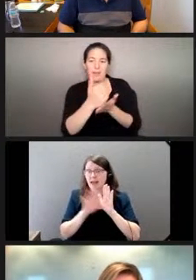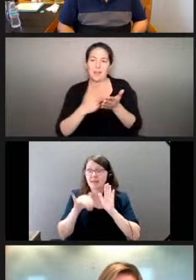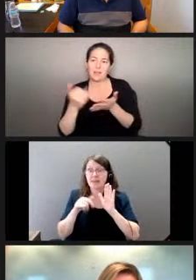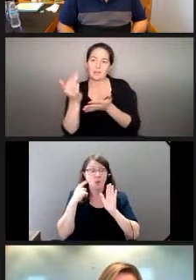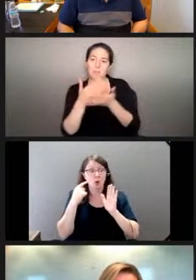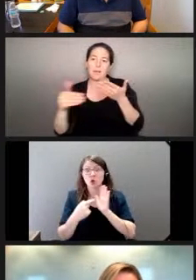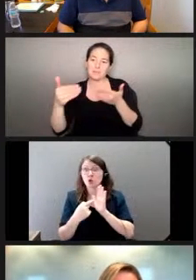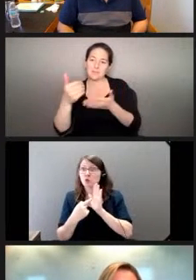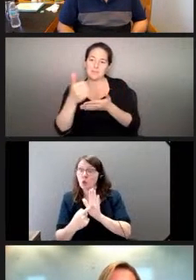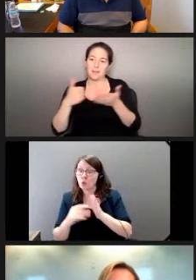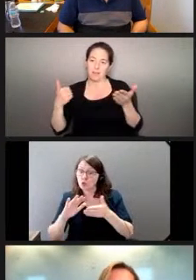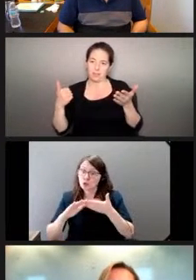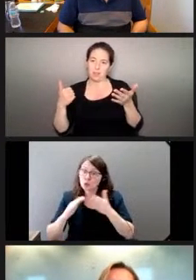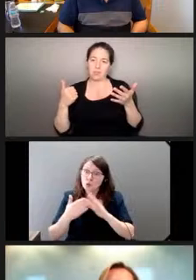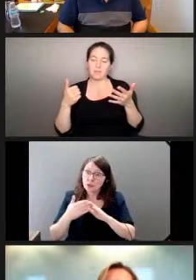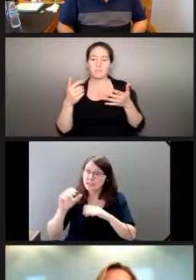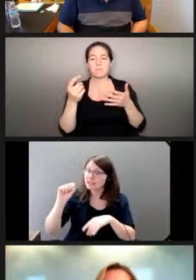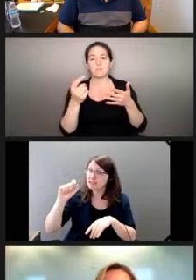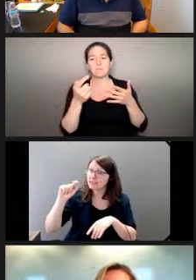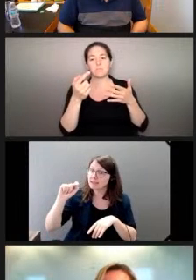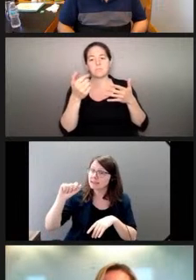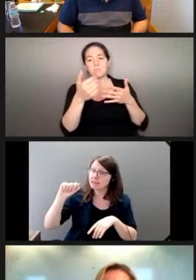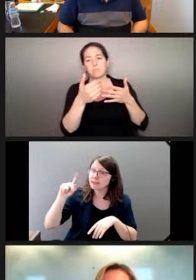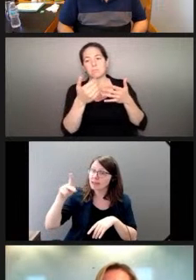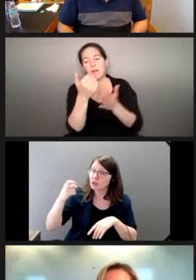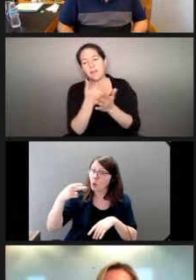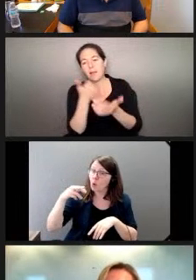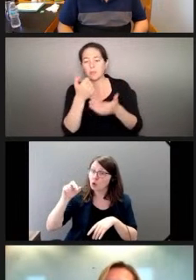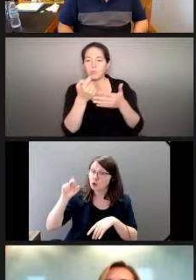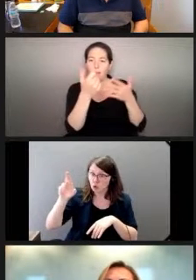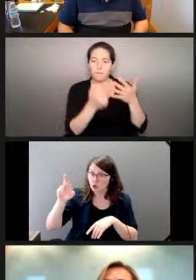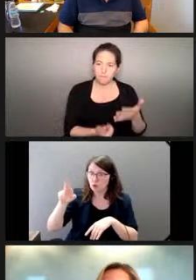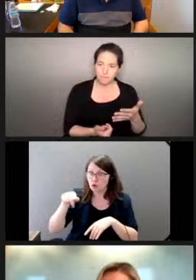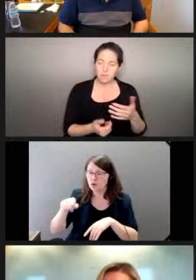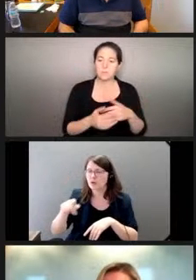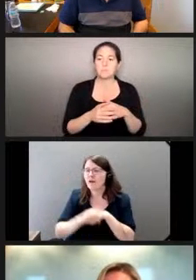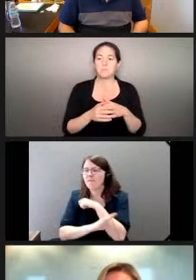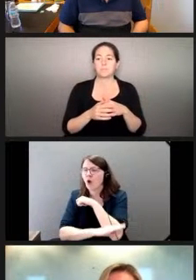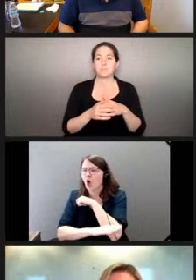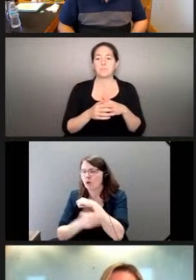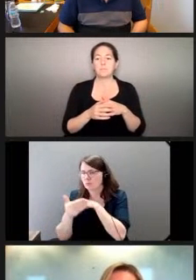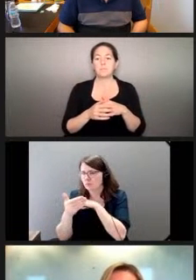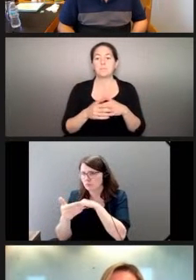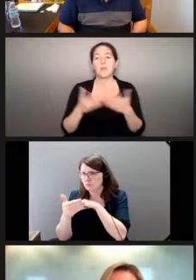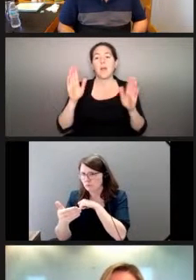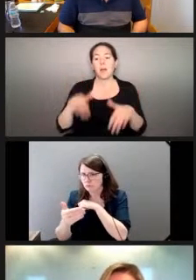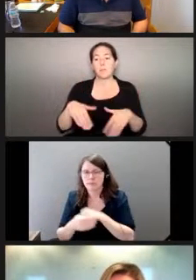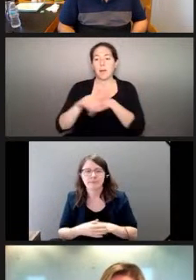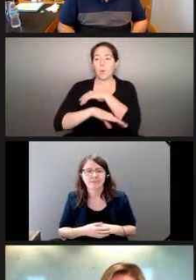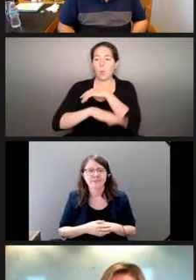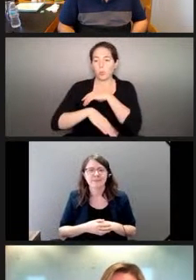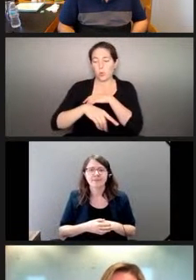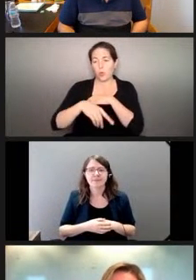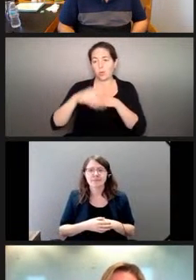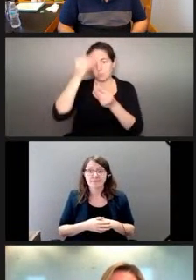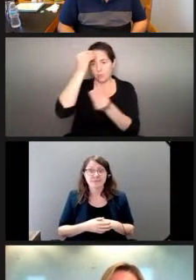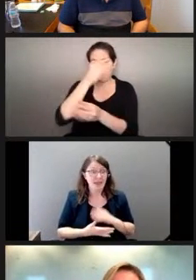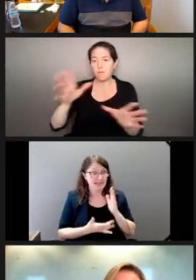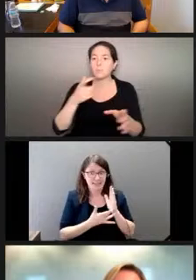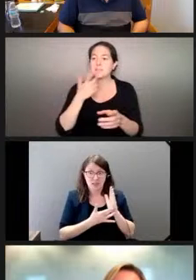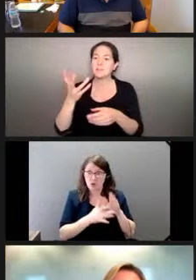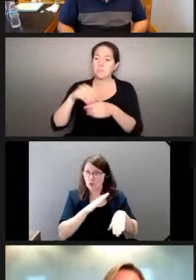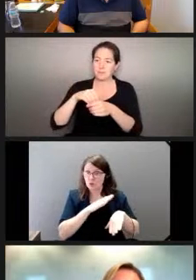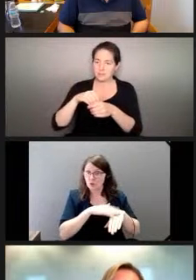input this fall. The evaluation process and technical tool was developed by the project's technical consulting team